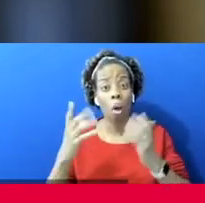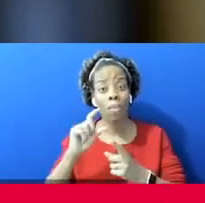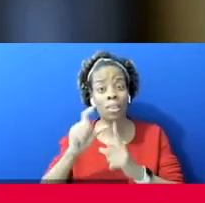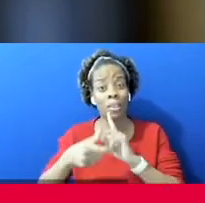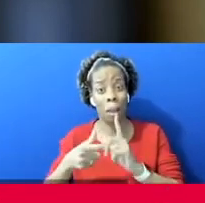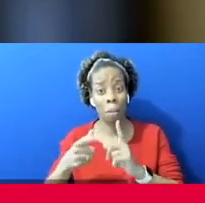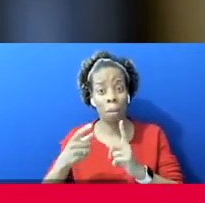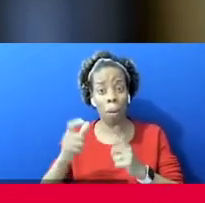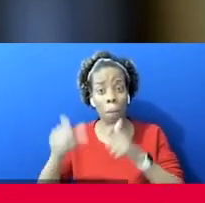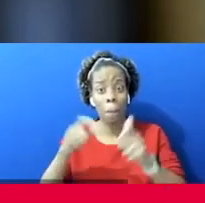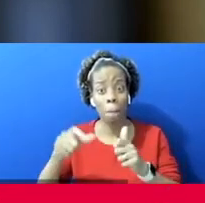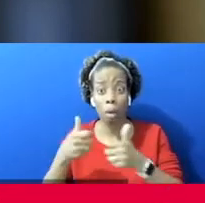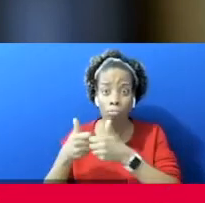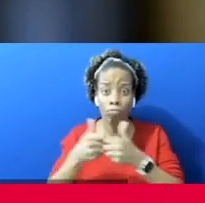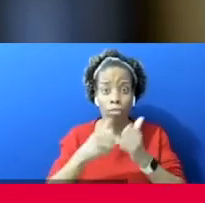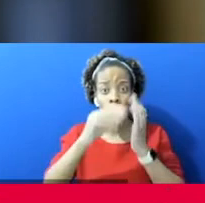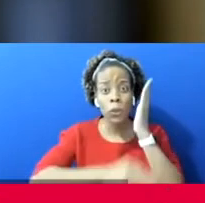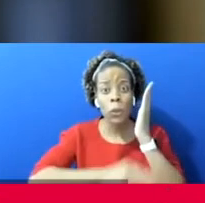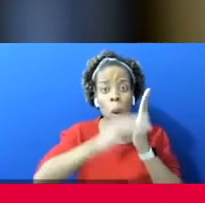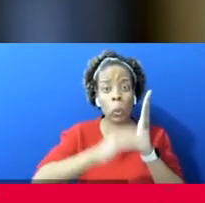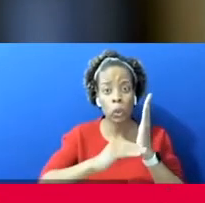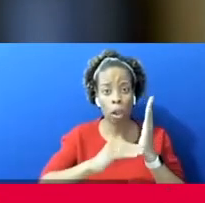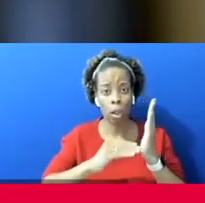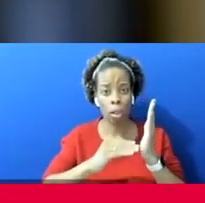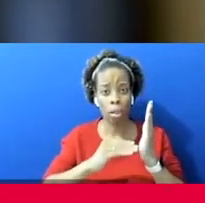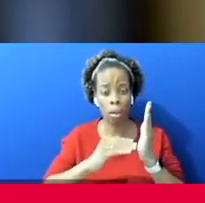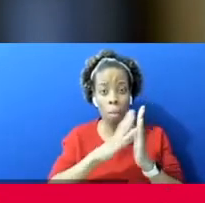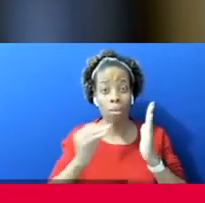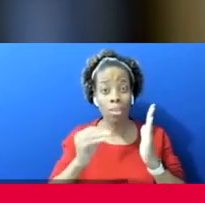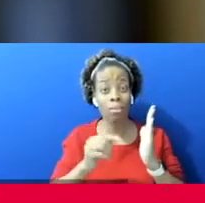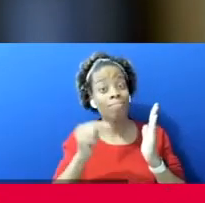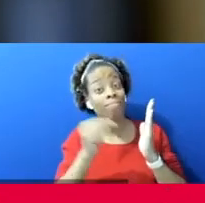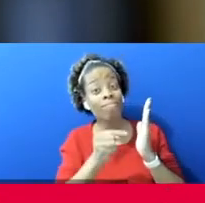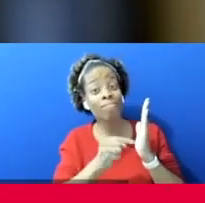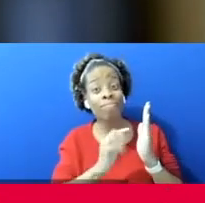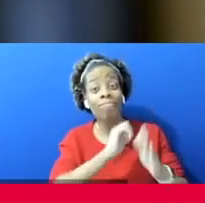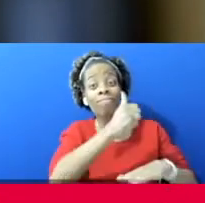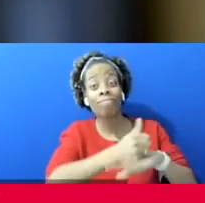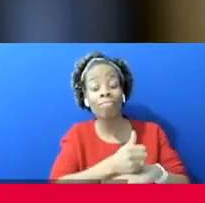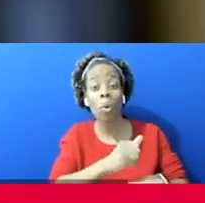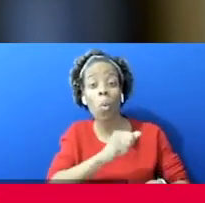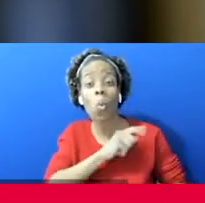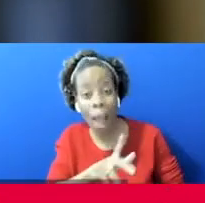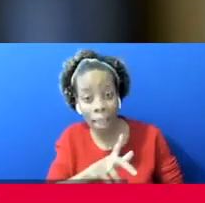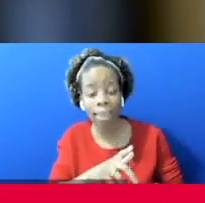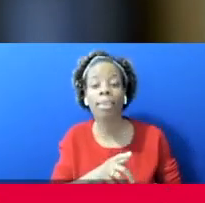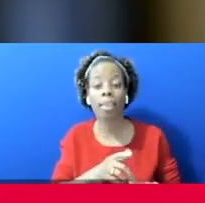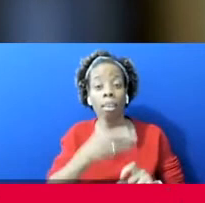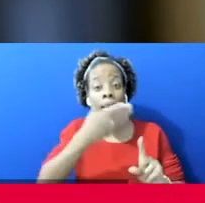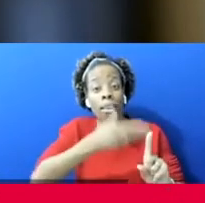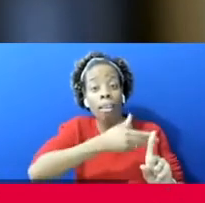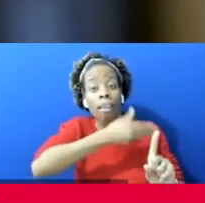model forget that it was designed and built off of the experiences learned by disabled people of